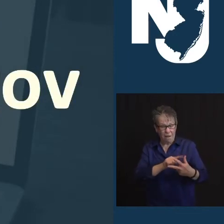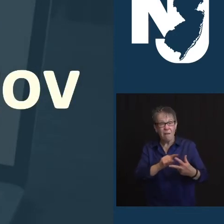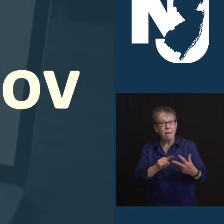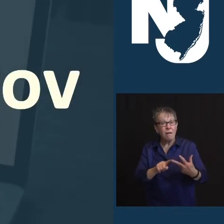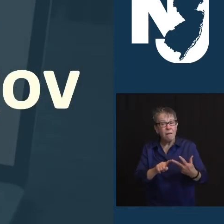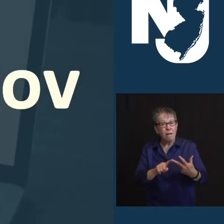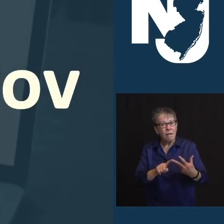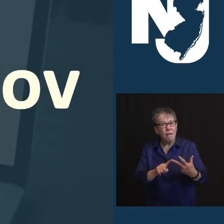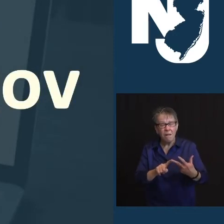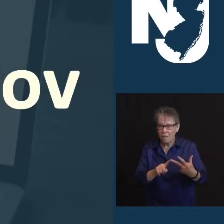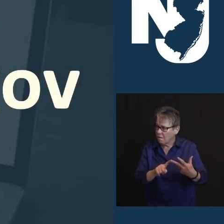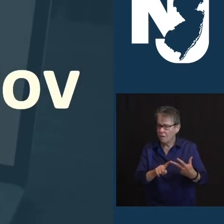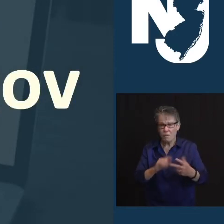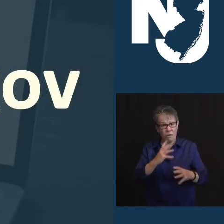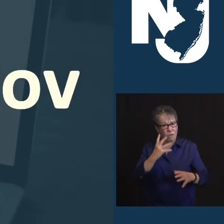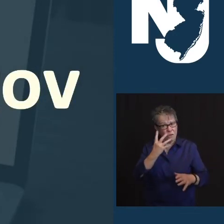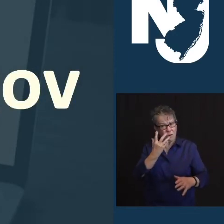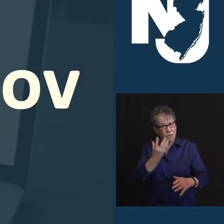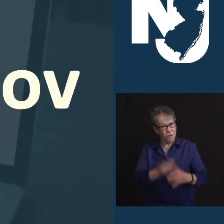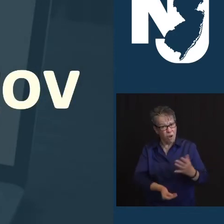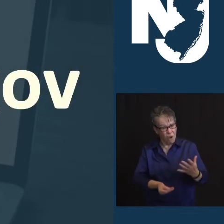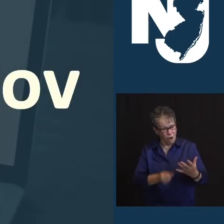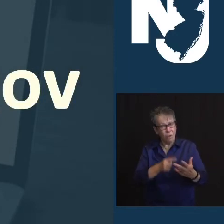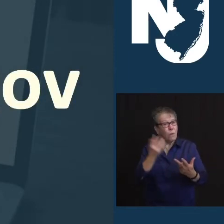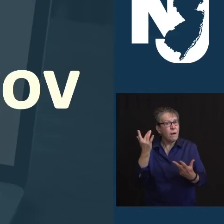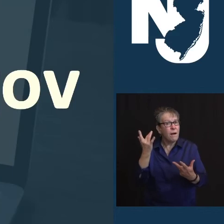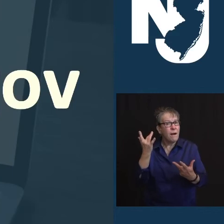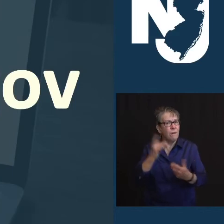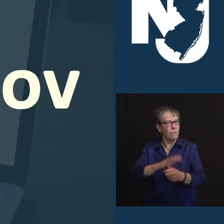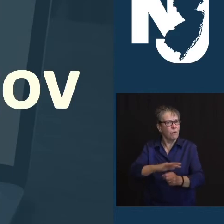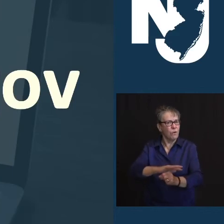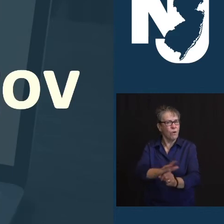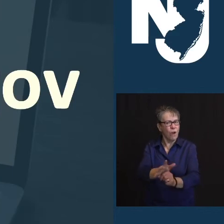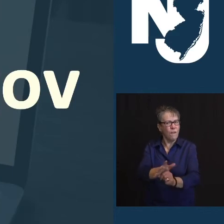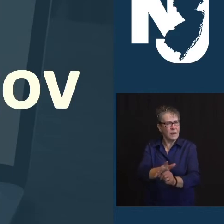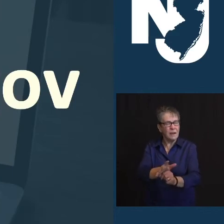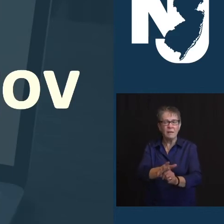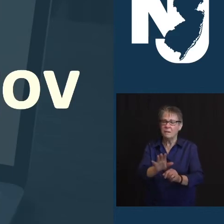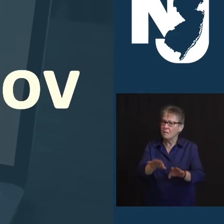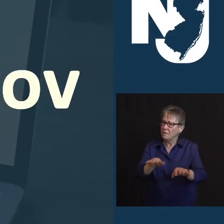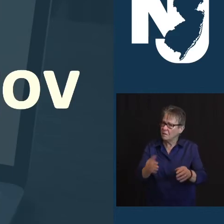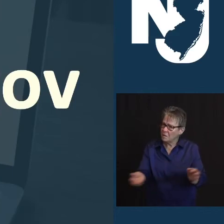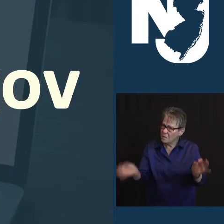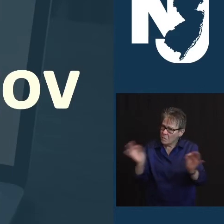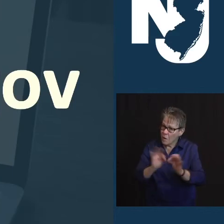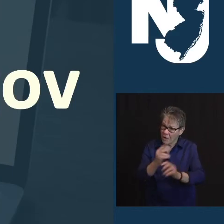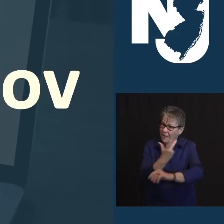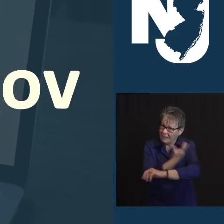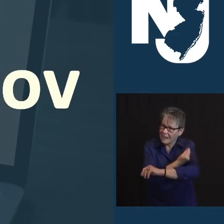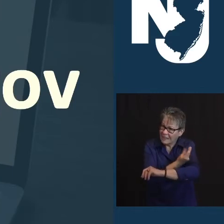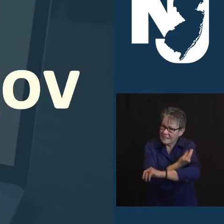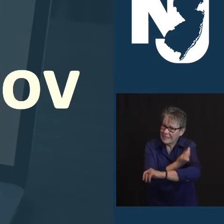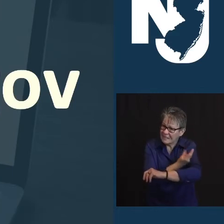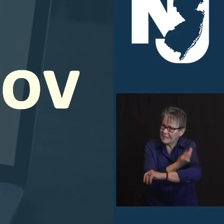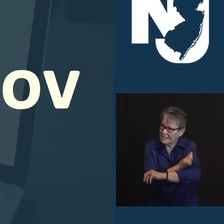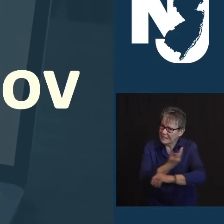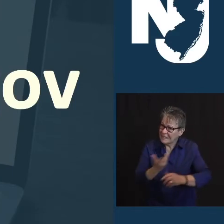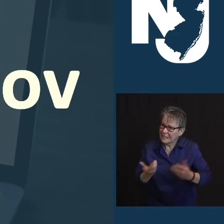this pandemic. So even as we undertake the massive efforts to vaccinate millions across our state, Pat, Donald, and